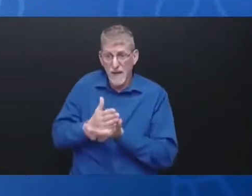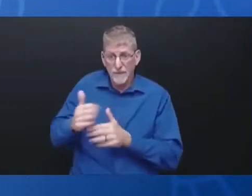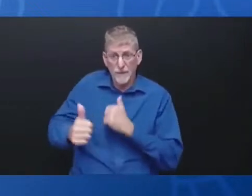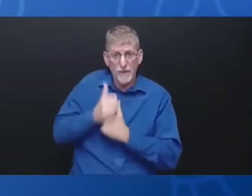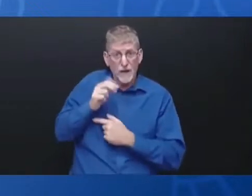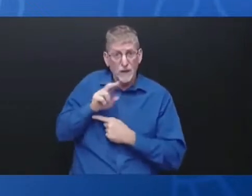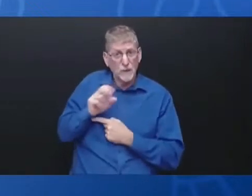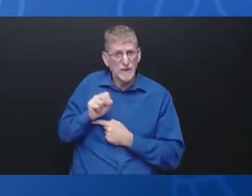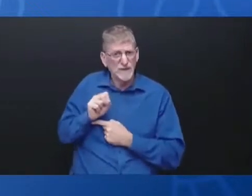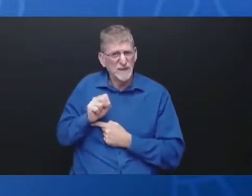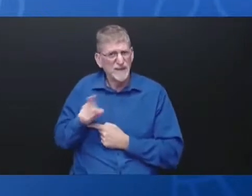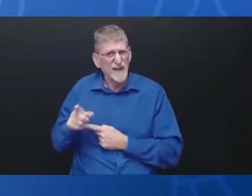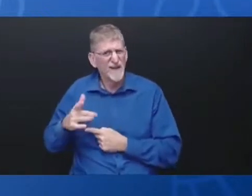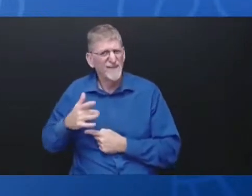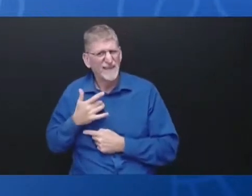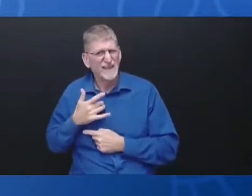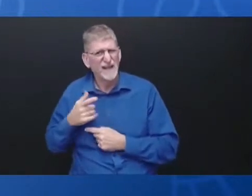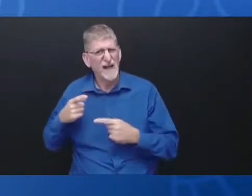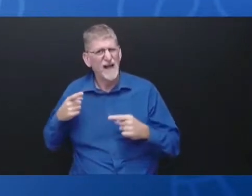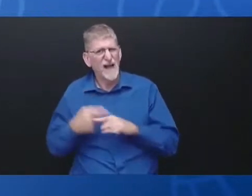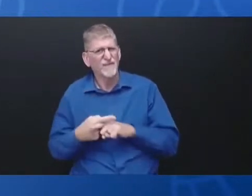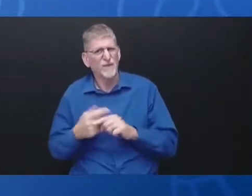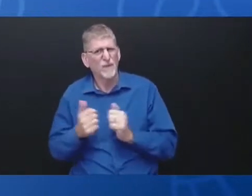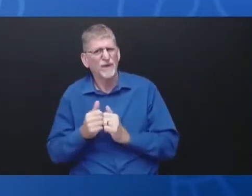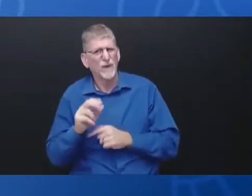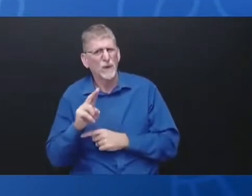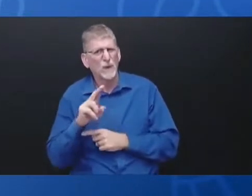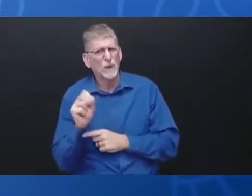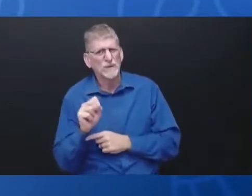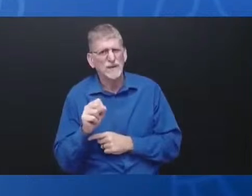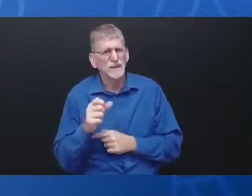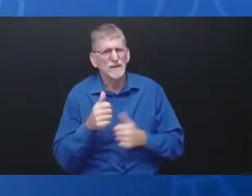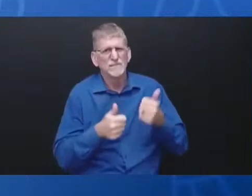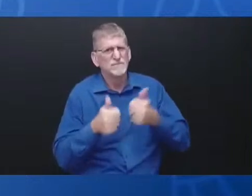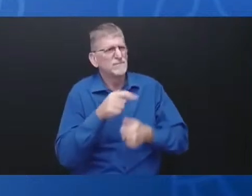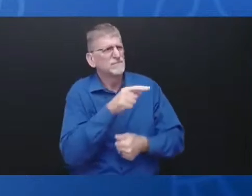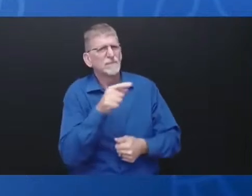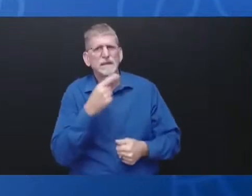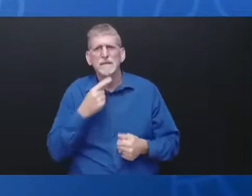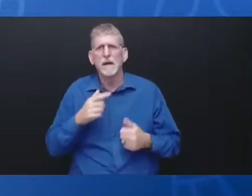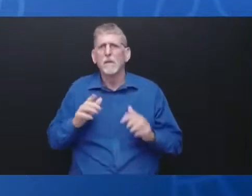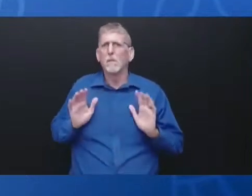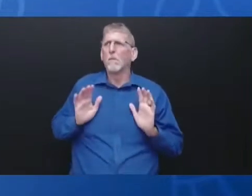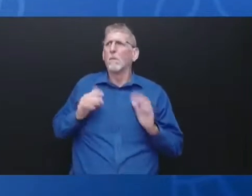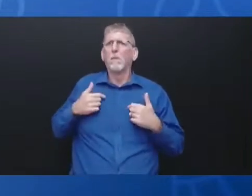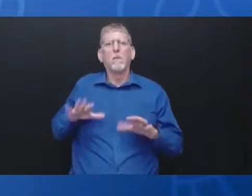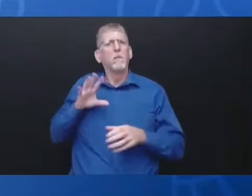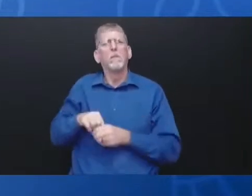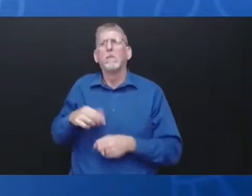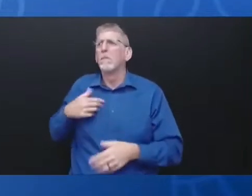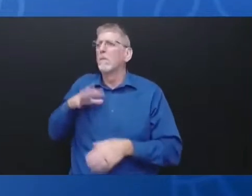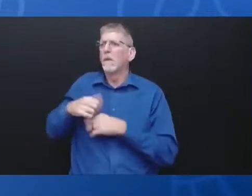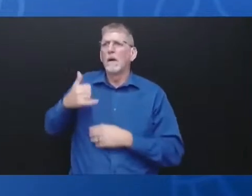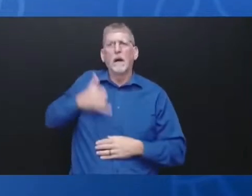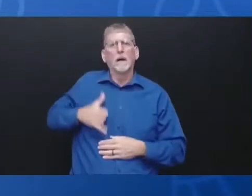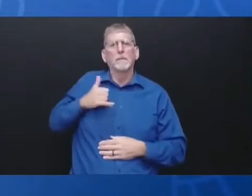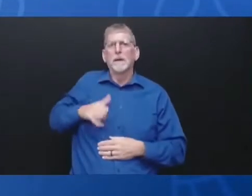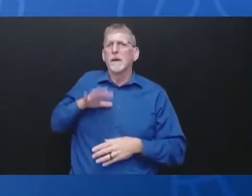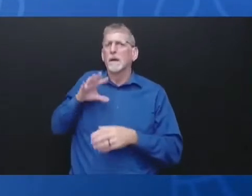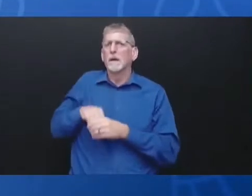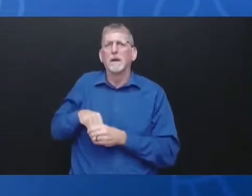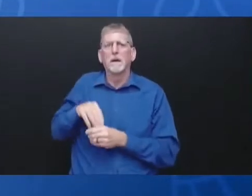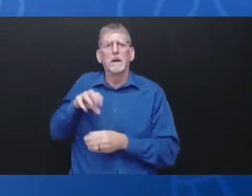officials saying, like, we're not going to interfere with the civil war in Yemen. Well, what we've seen, of course, in the past when it comes